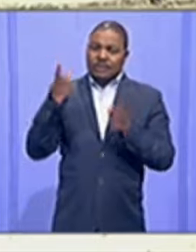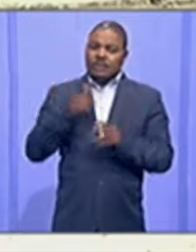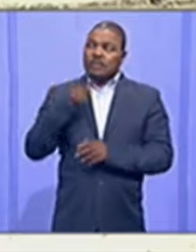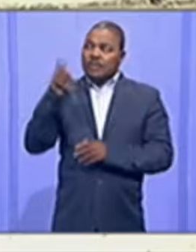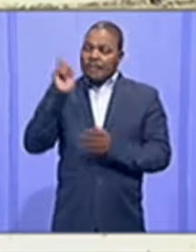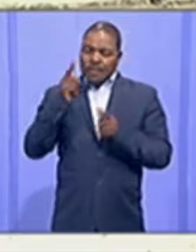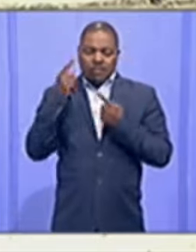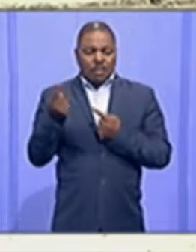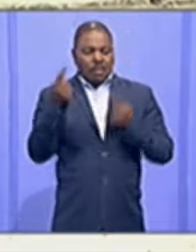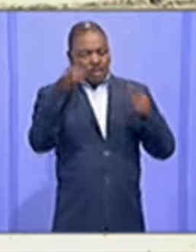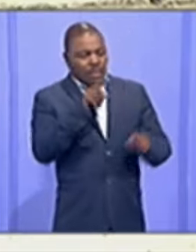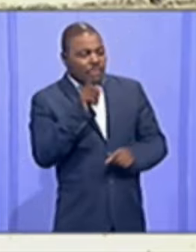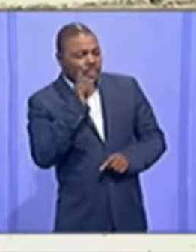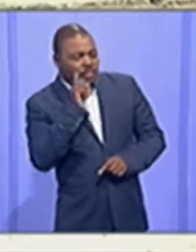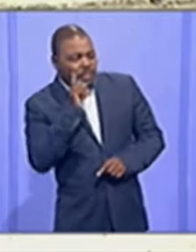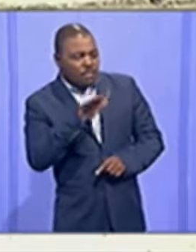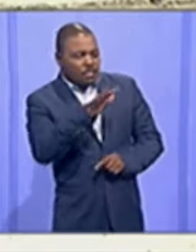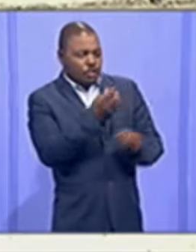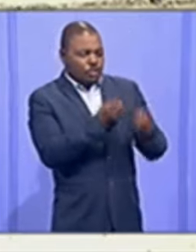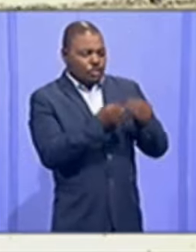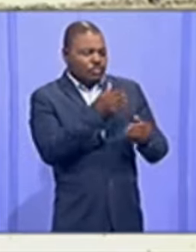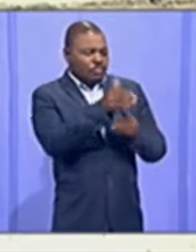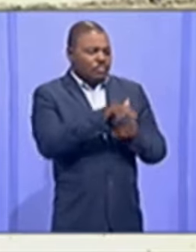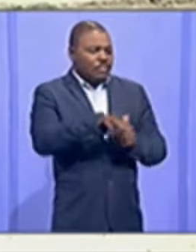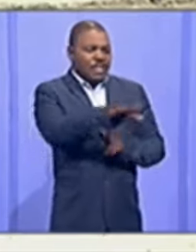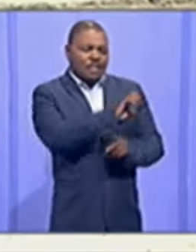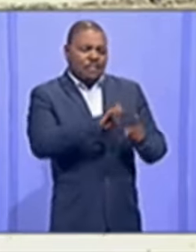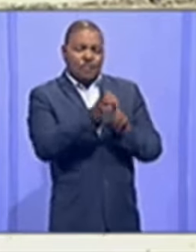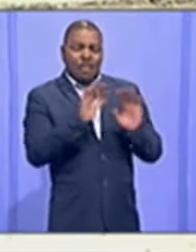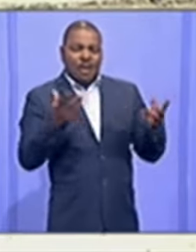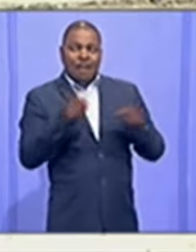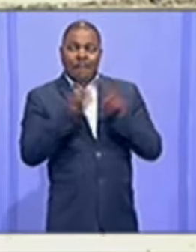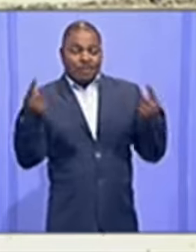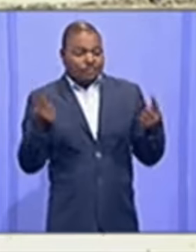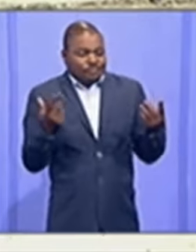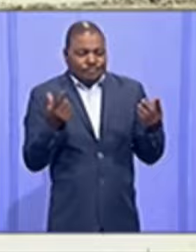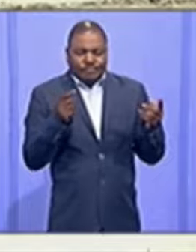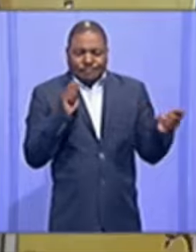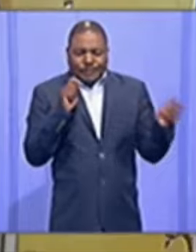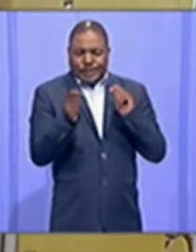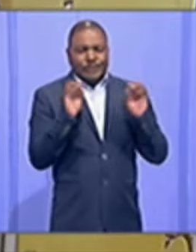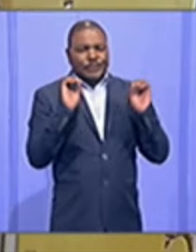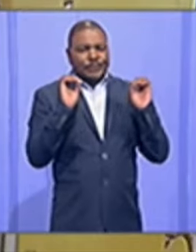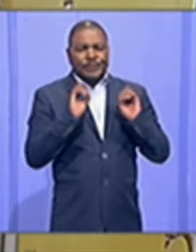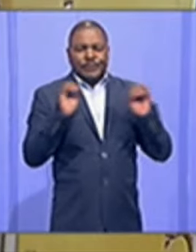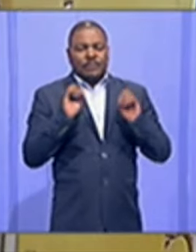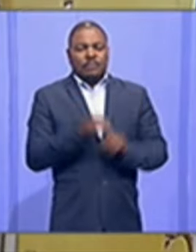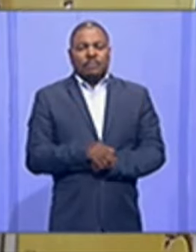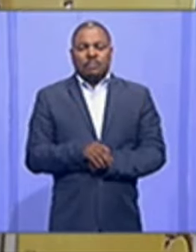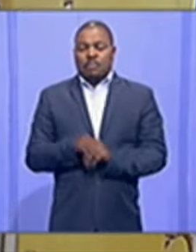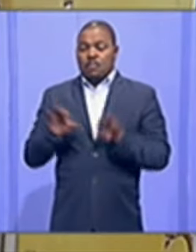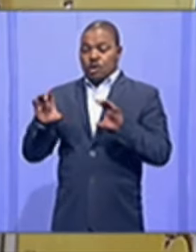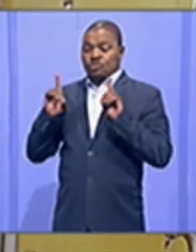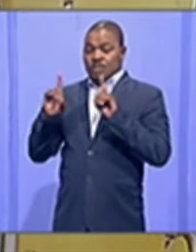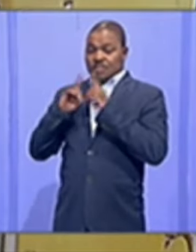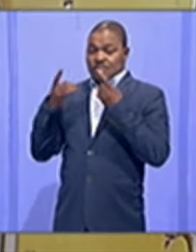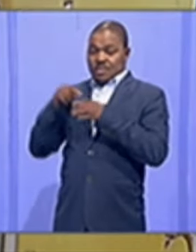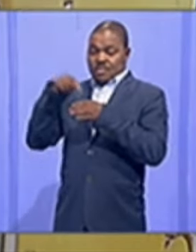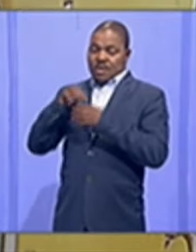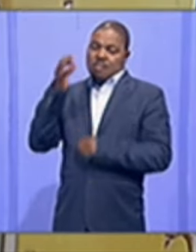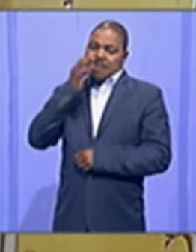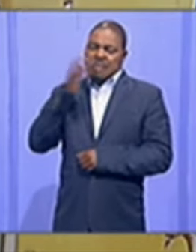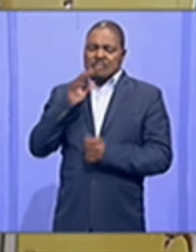khona go tla go ba mo sekolo ba bona semo sa bana ma go sa tlo go fetoga sep a go change sep le fapha la thutolare le